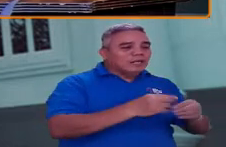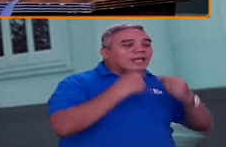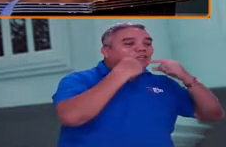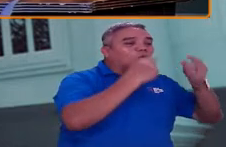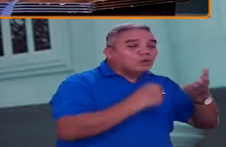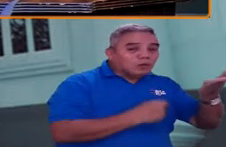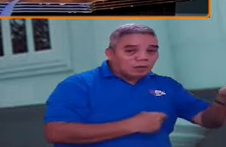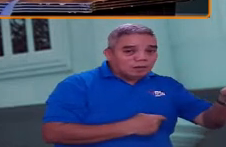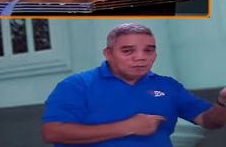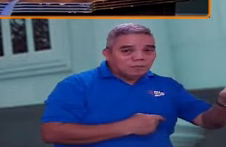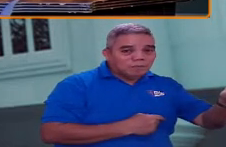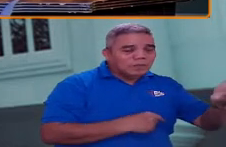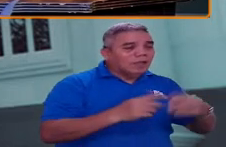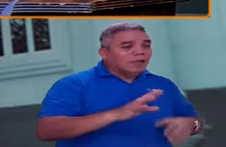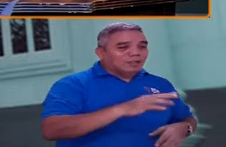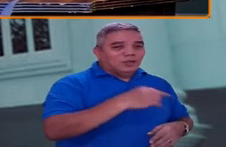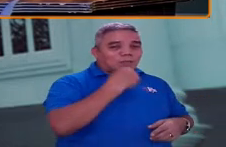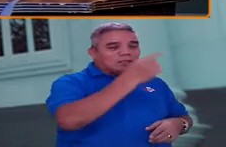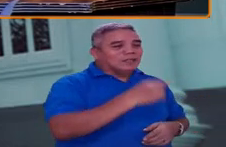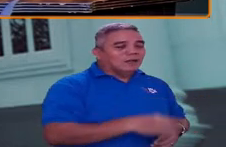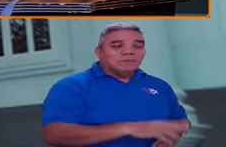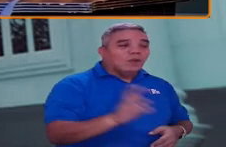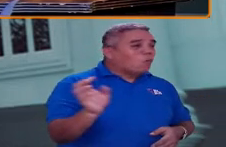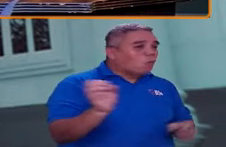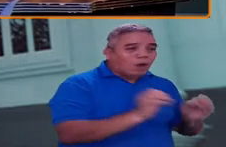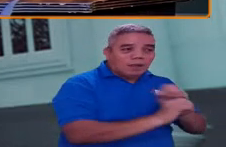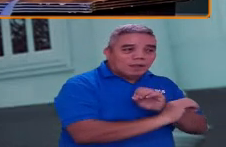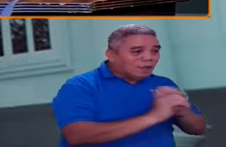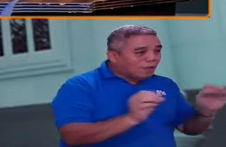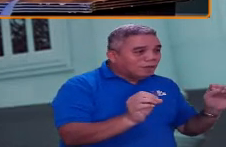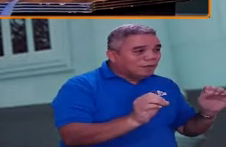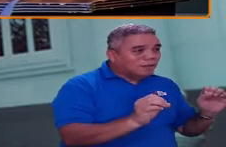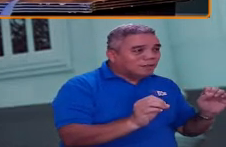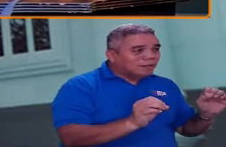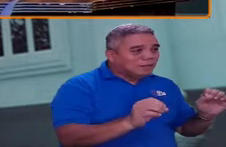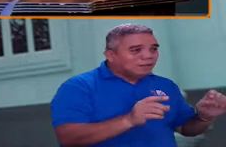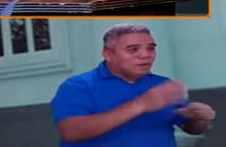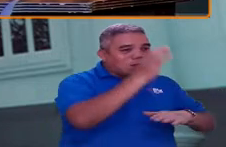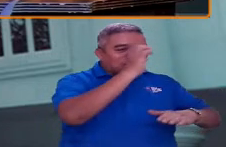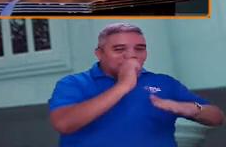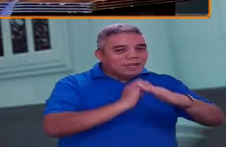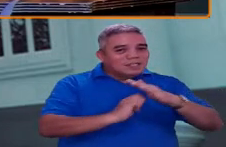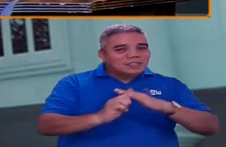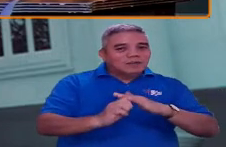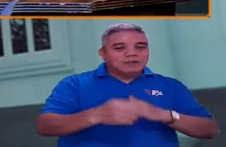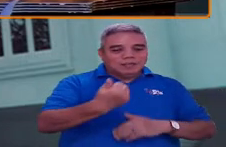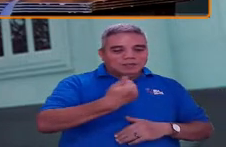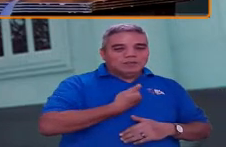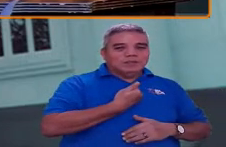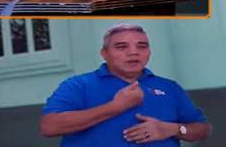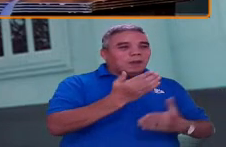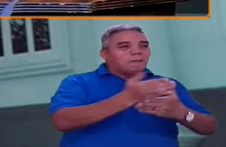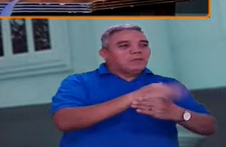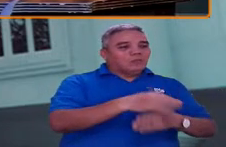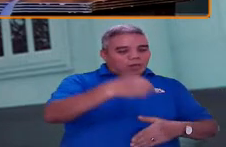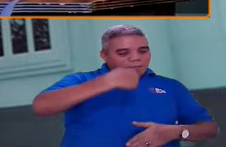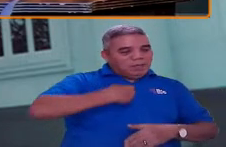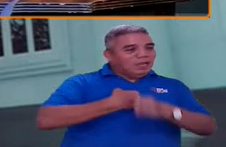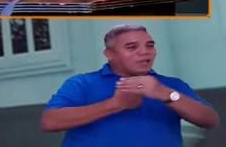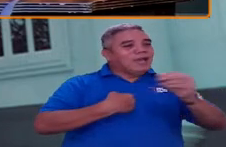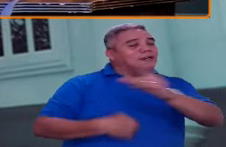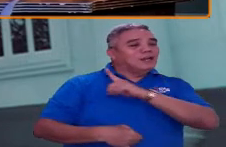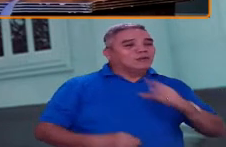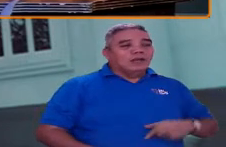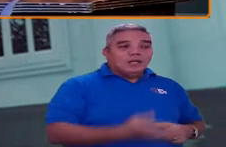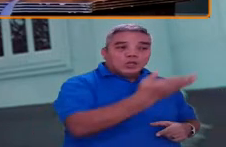her. Sabi ko, huwag kang mag-insert ng sarili mo between me and the Lord